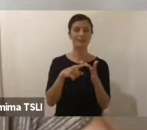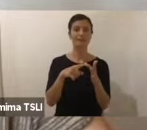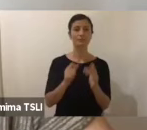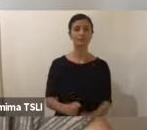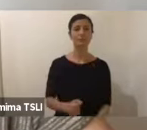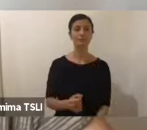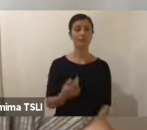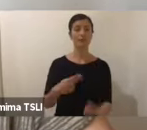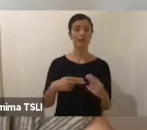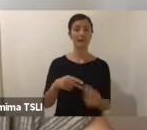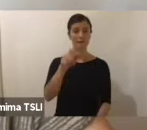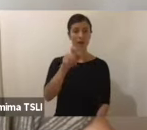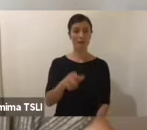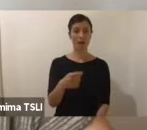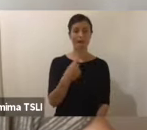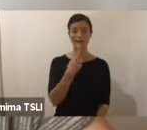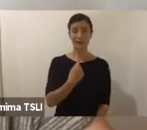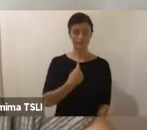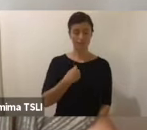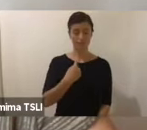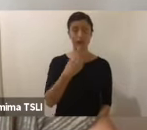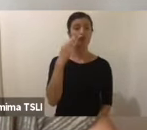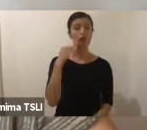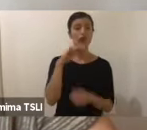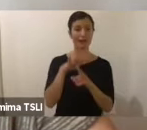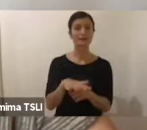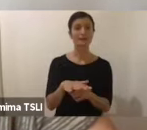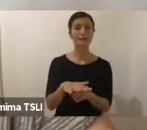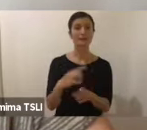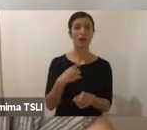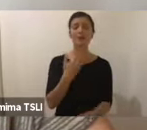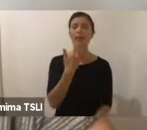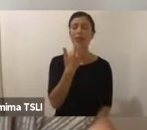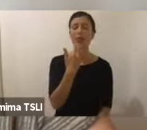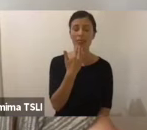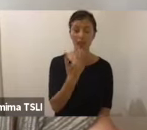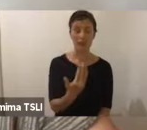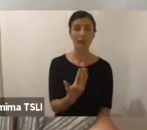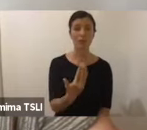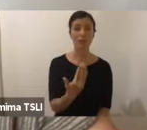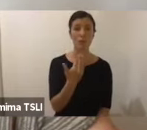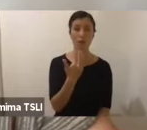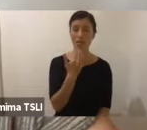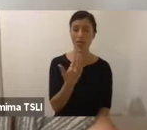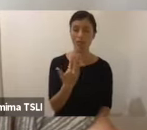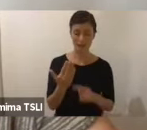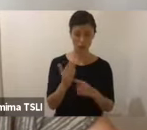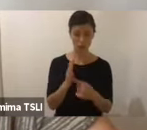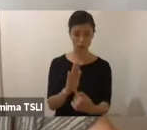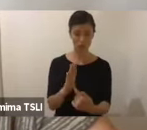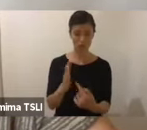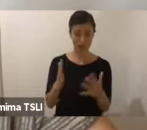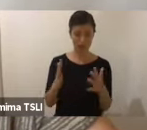thank you for showing me how my racism was showing up and i try to listen really